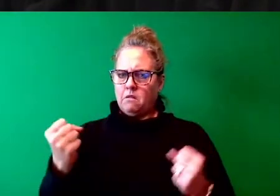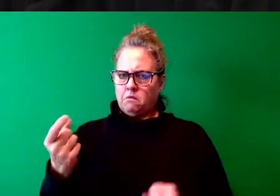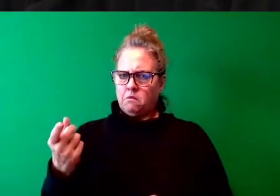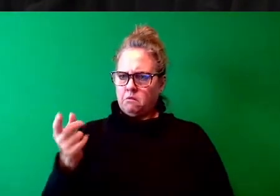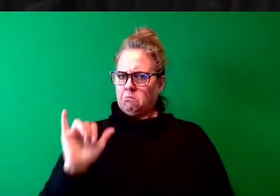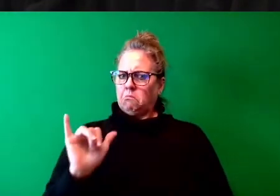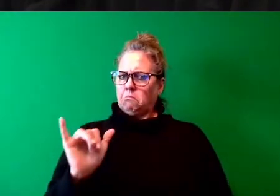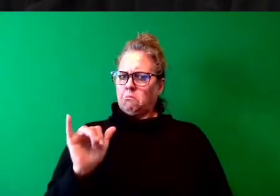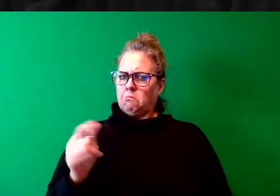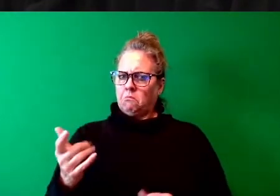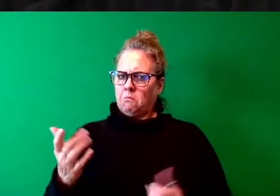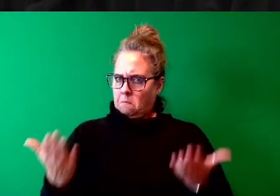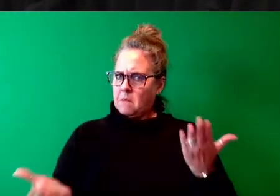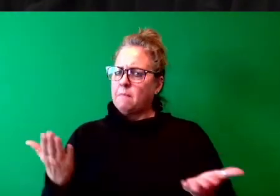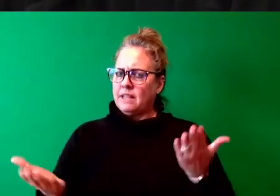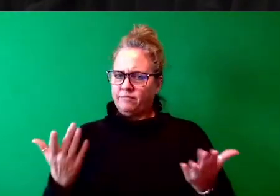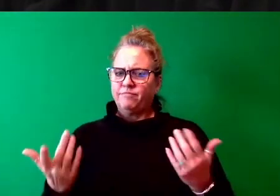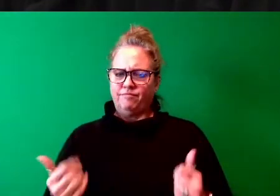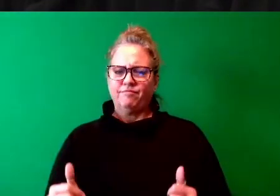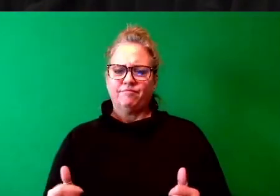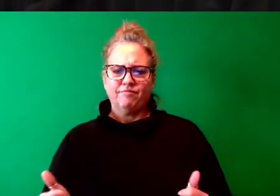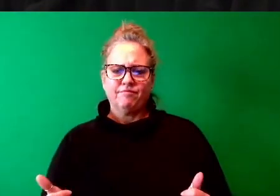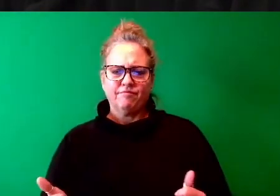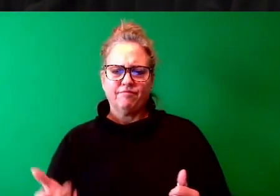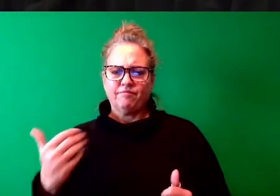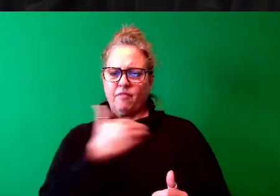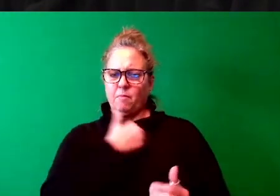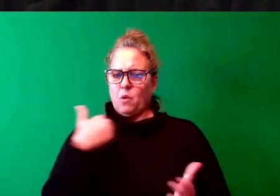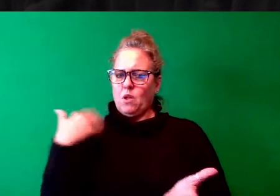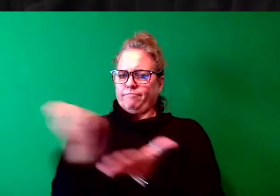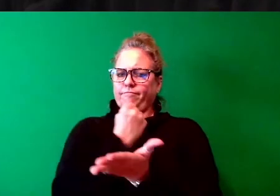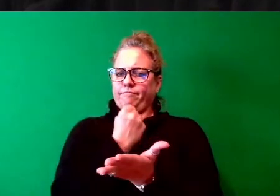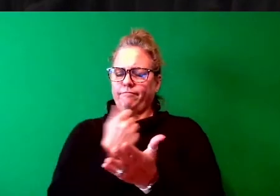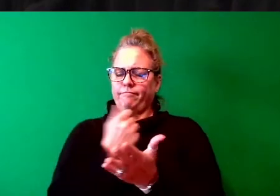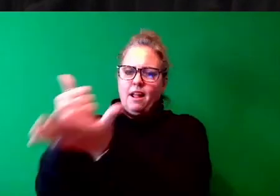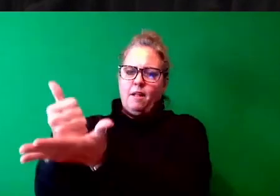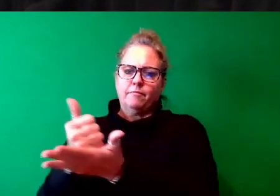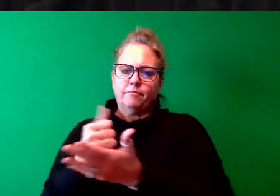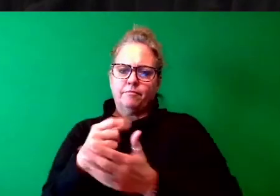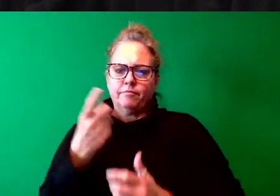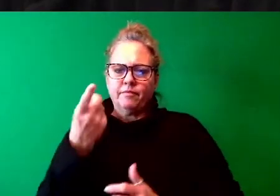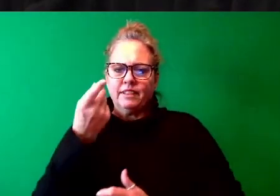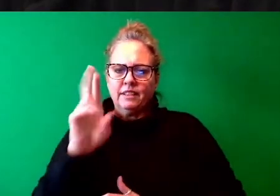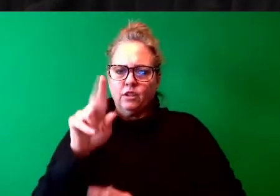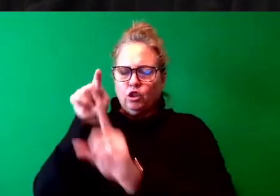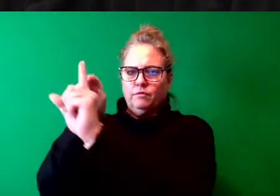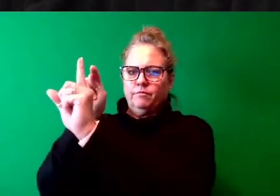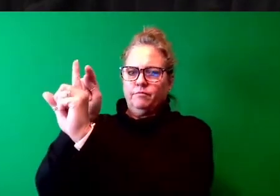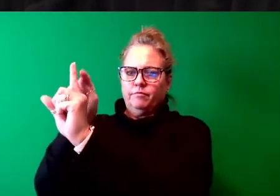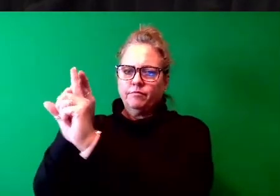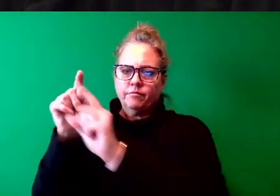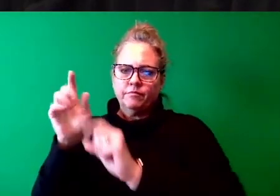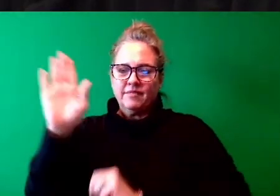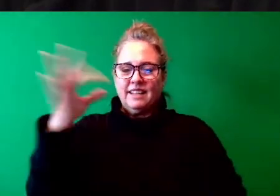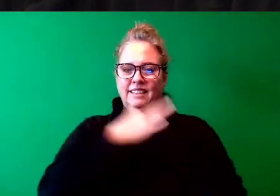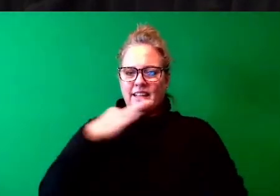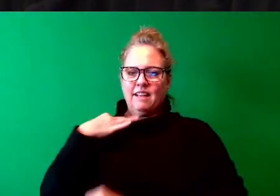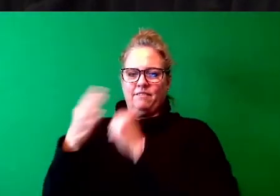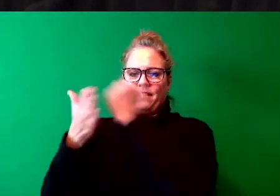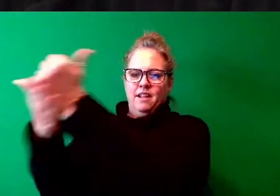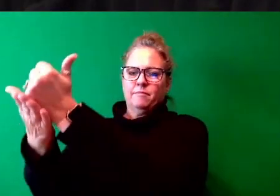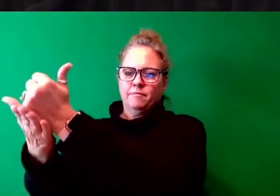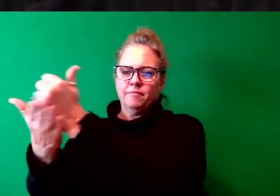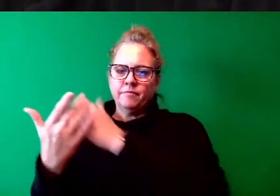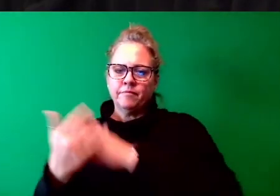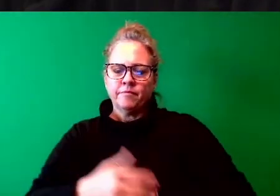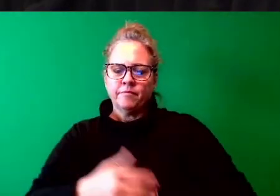members, assist Director Whelan and her staff with a strategic plan to aim